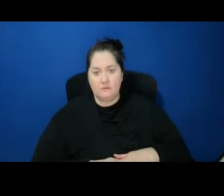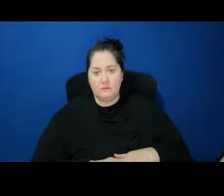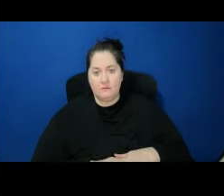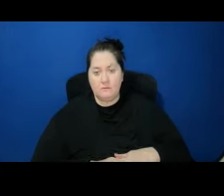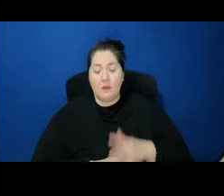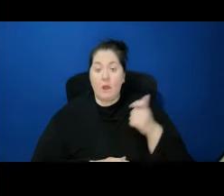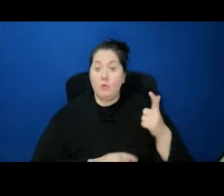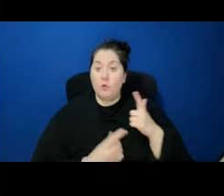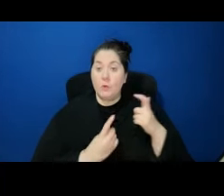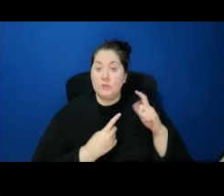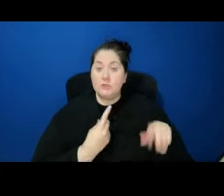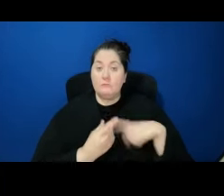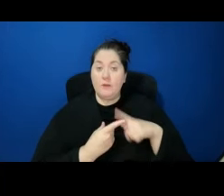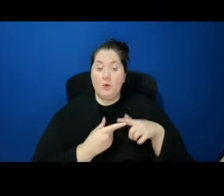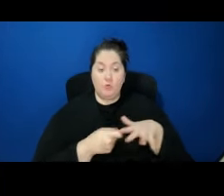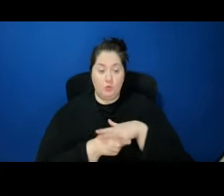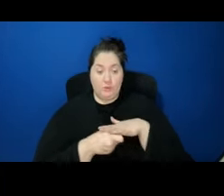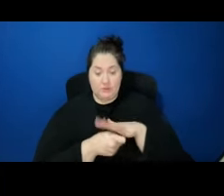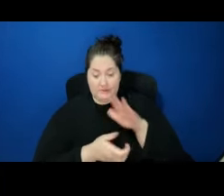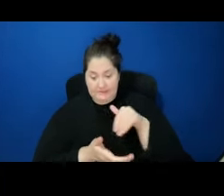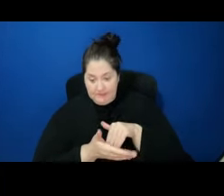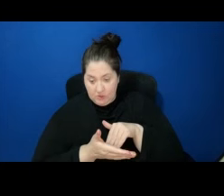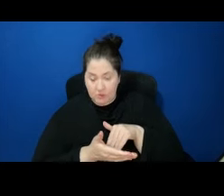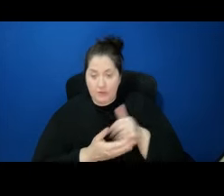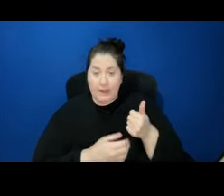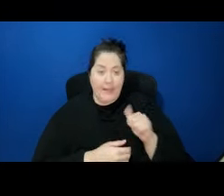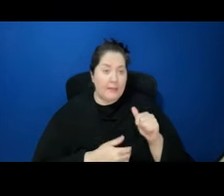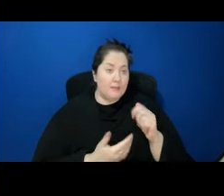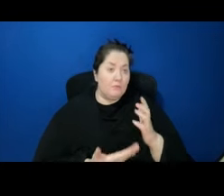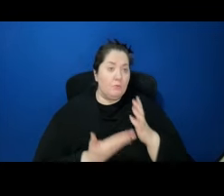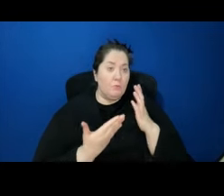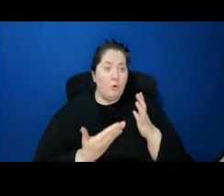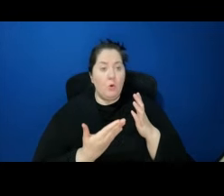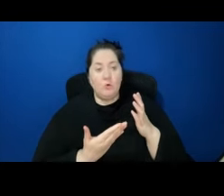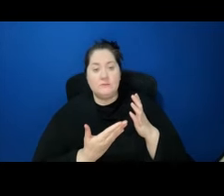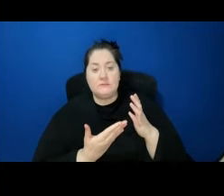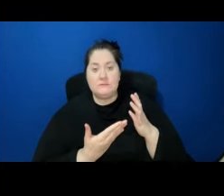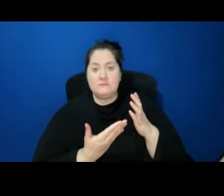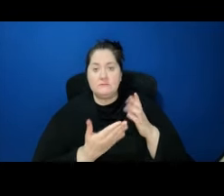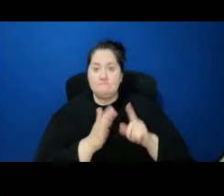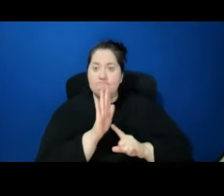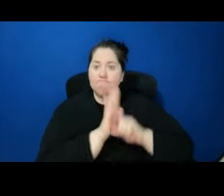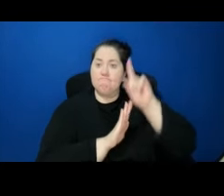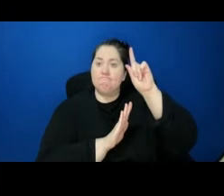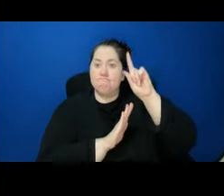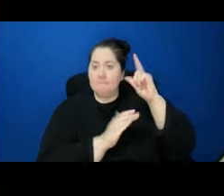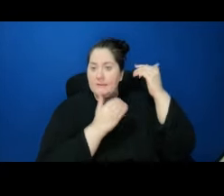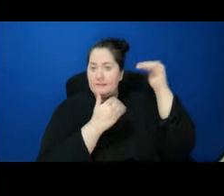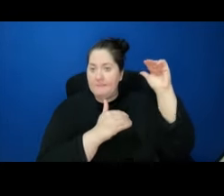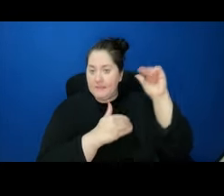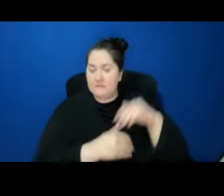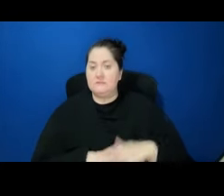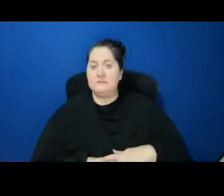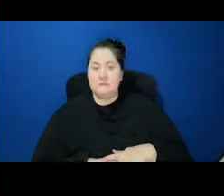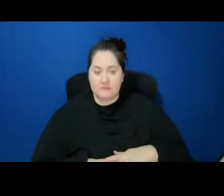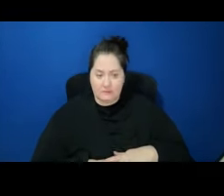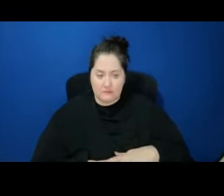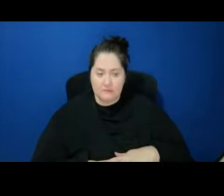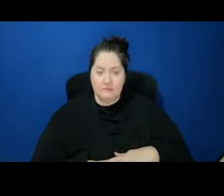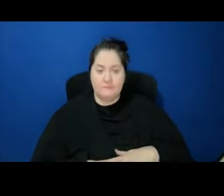Another question about regional centers, and will there be any proposed height limits? So the comp plan